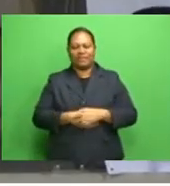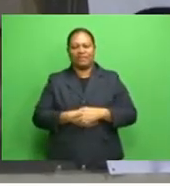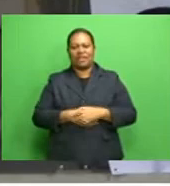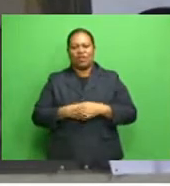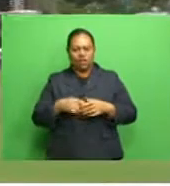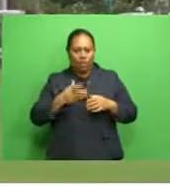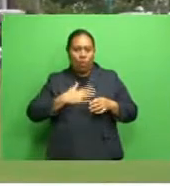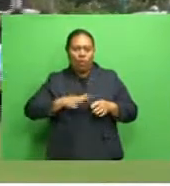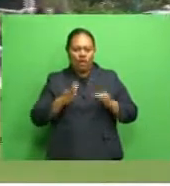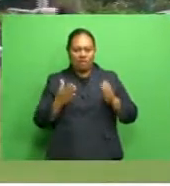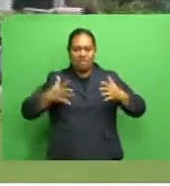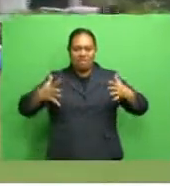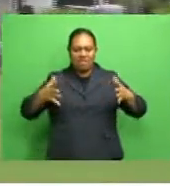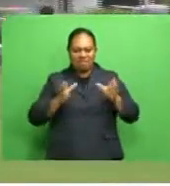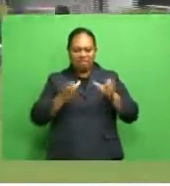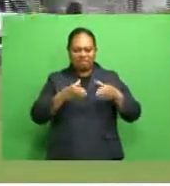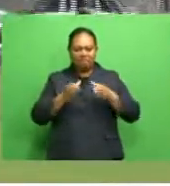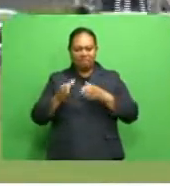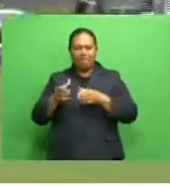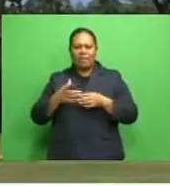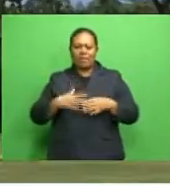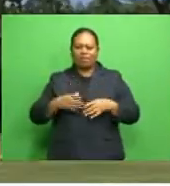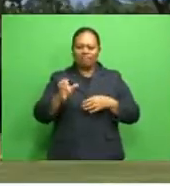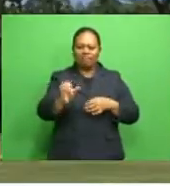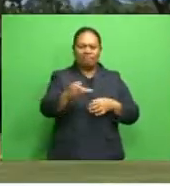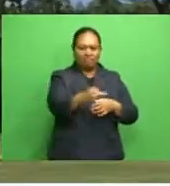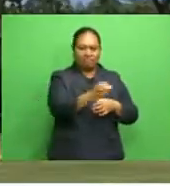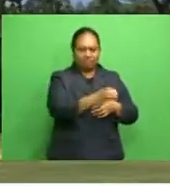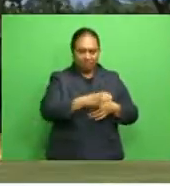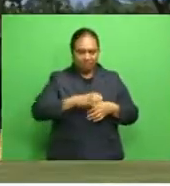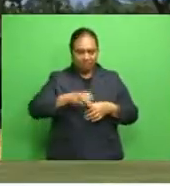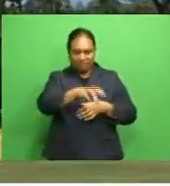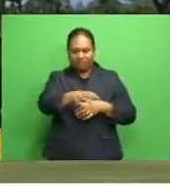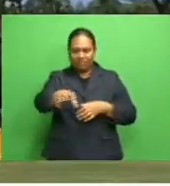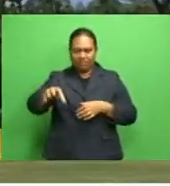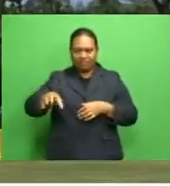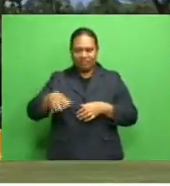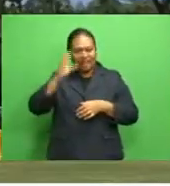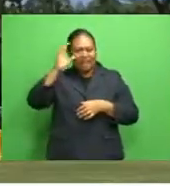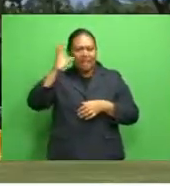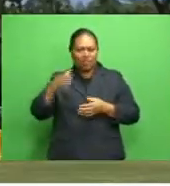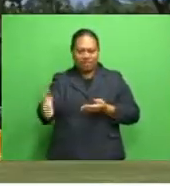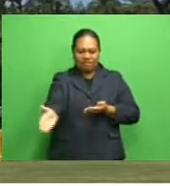squad, players will be scouted from across the country. So we're hoping to have a squad after this in